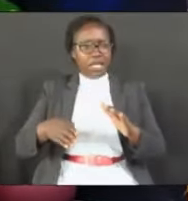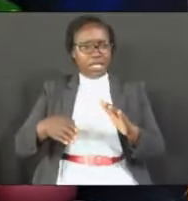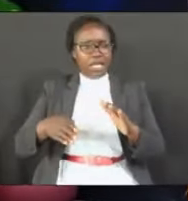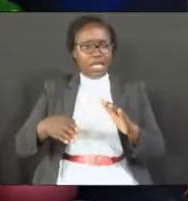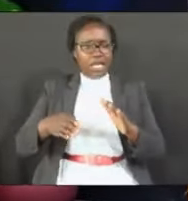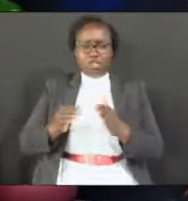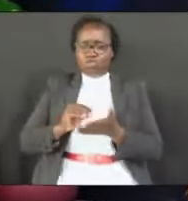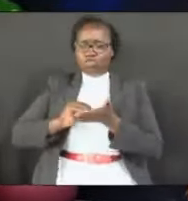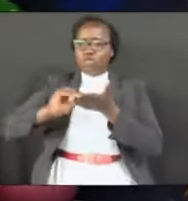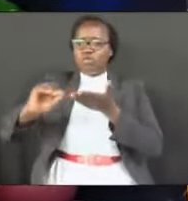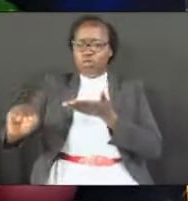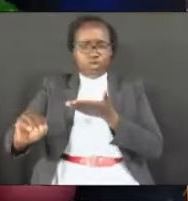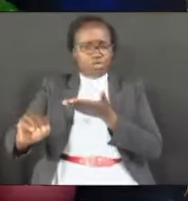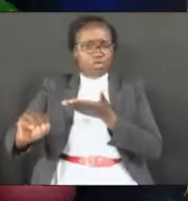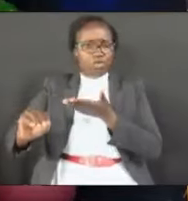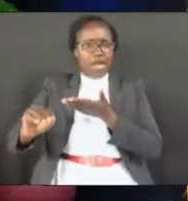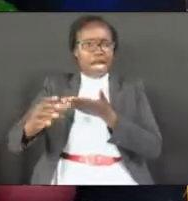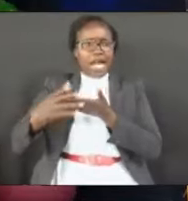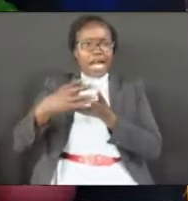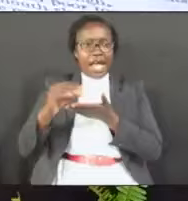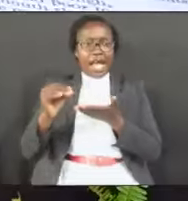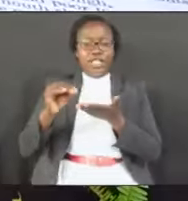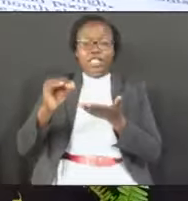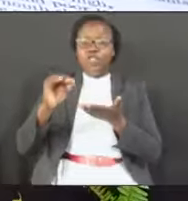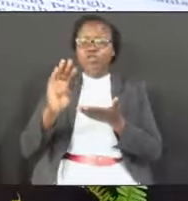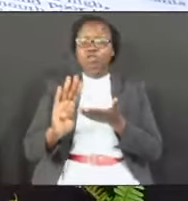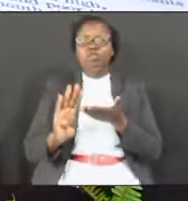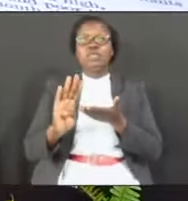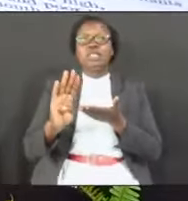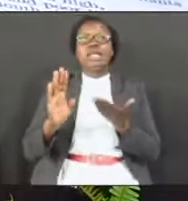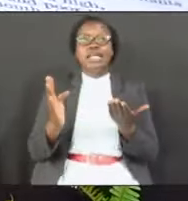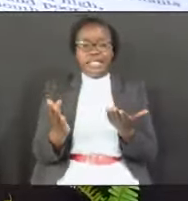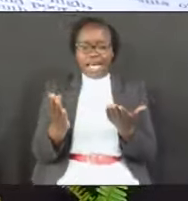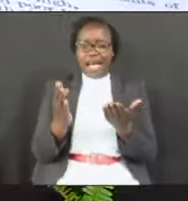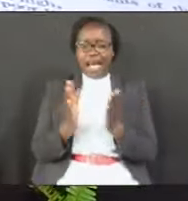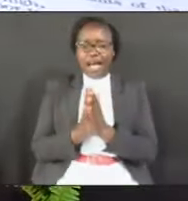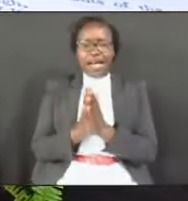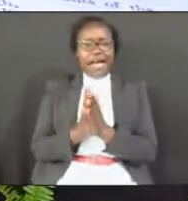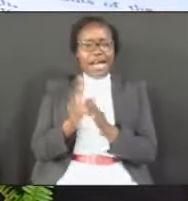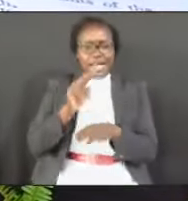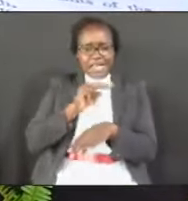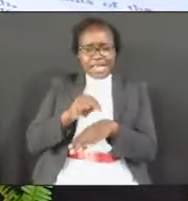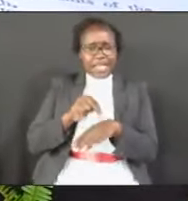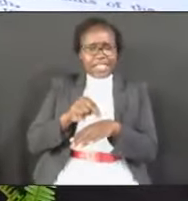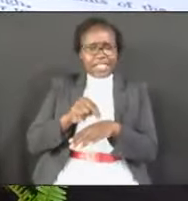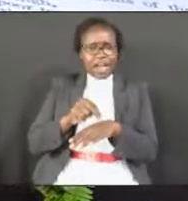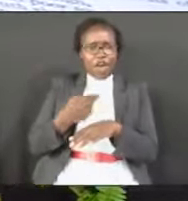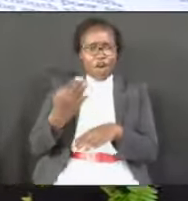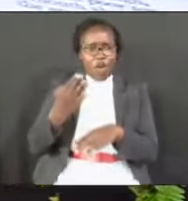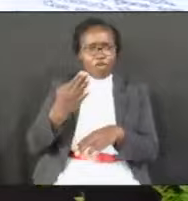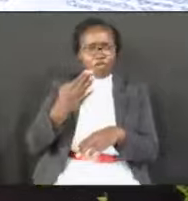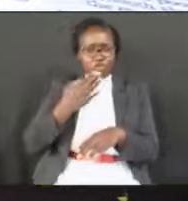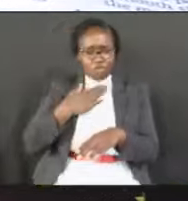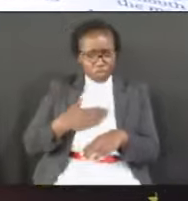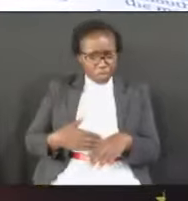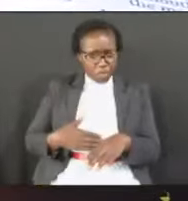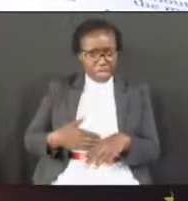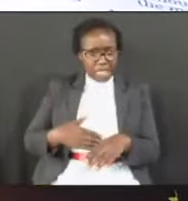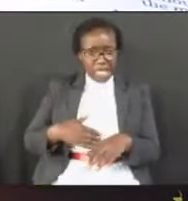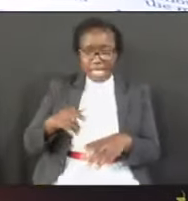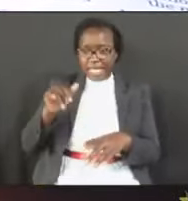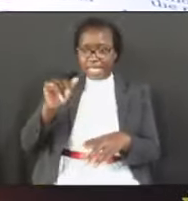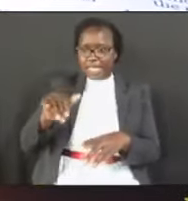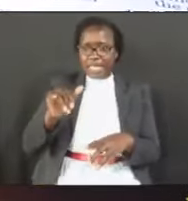to remove everything that is of the nature of flesh, that which is